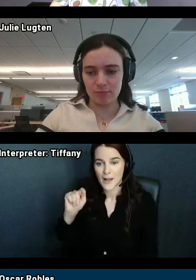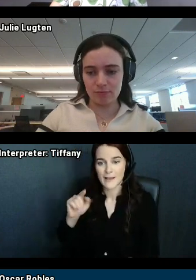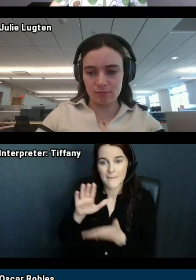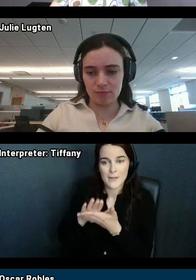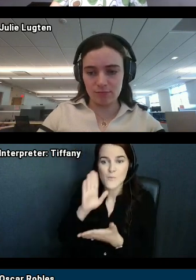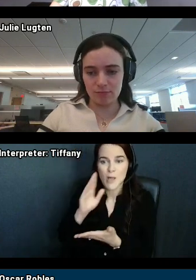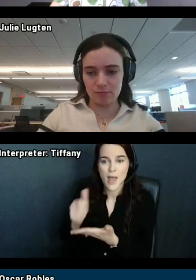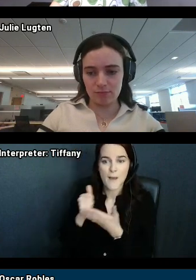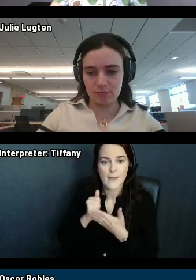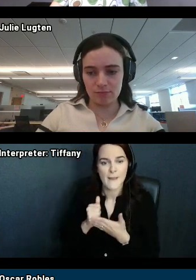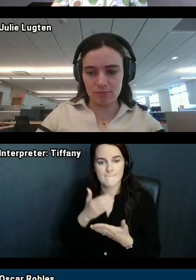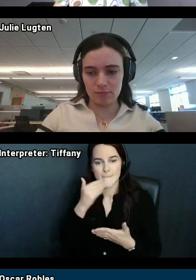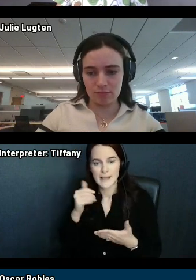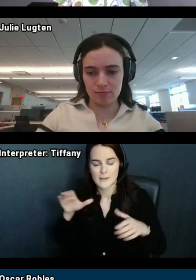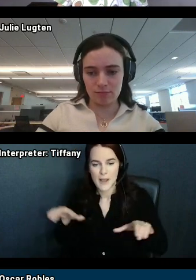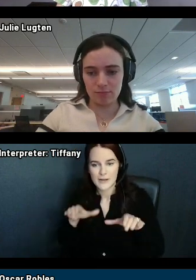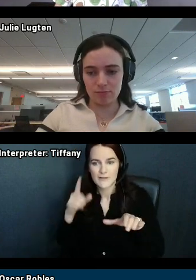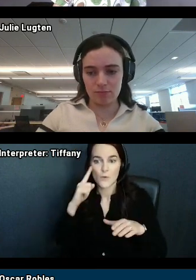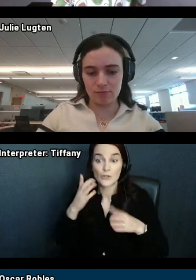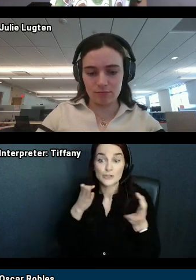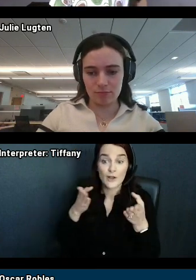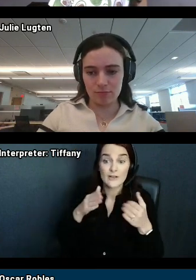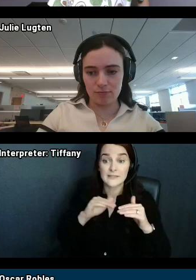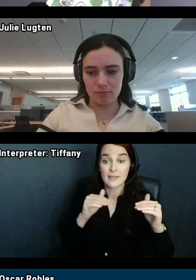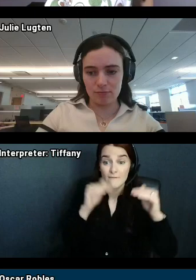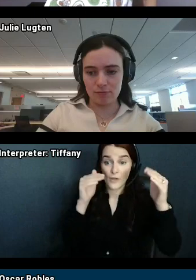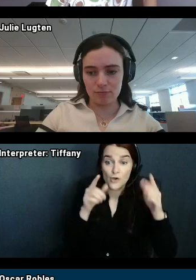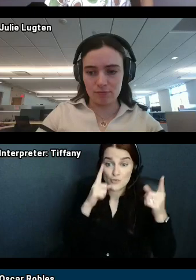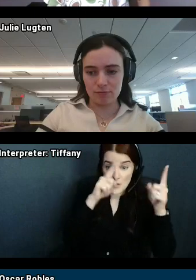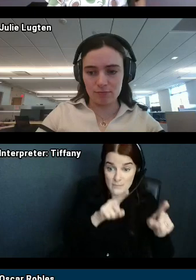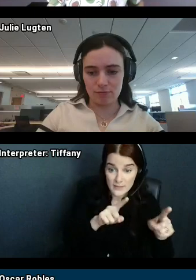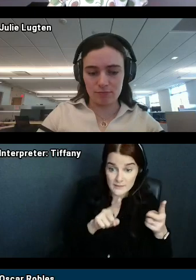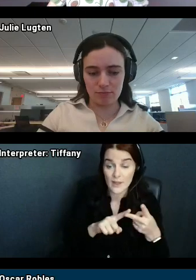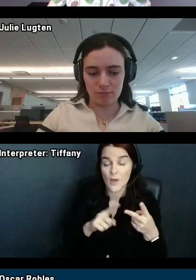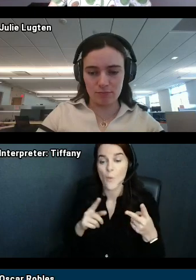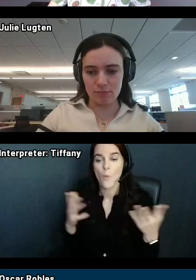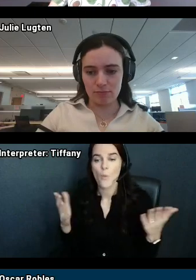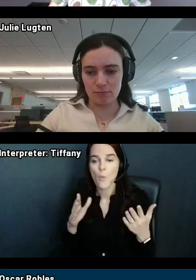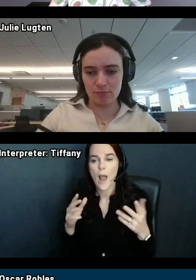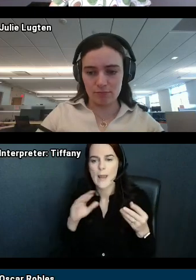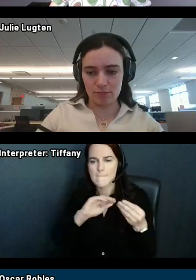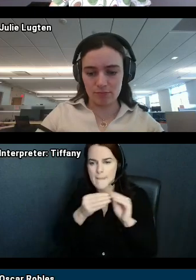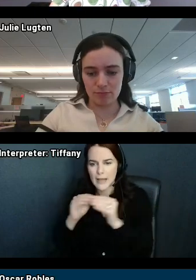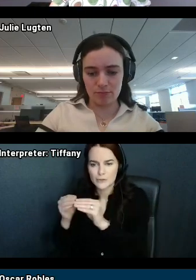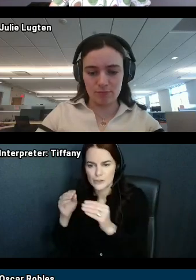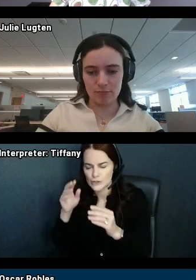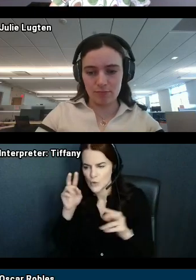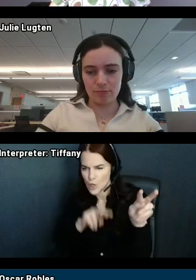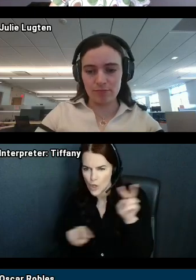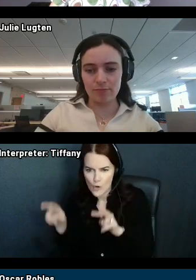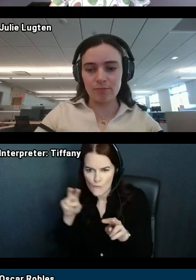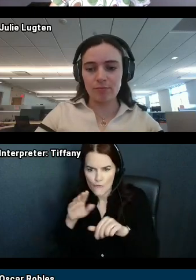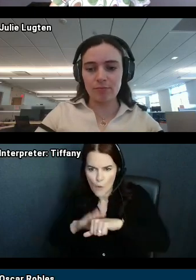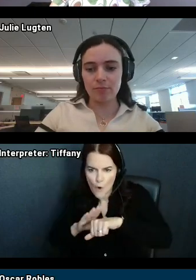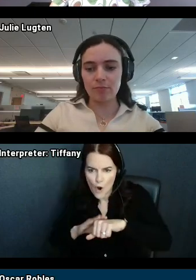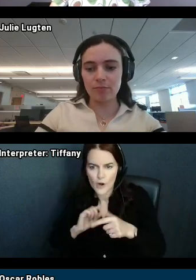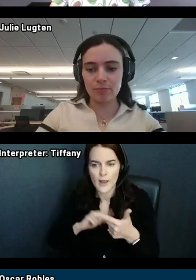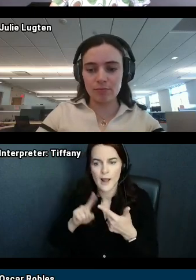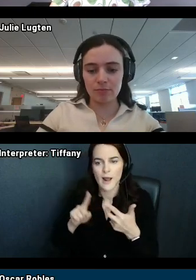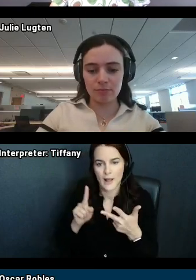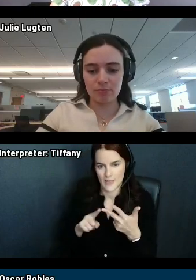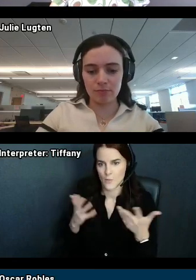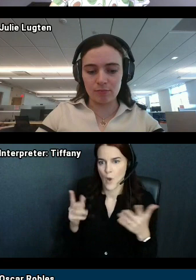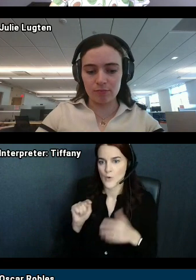agreements. It'll tell you what metrics to look out for, and it'll show you the tools HubSpot has to facilitate this. It